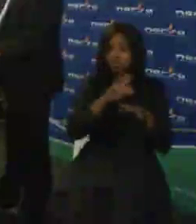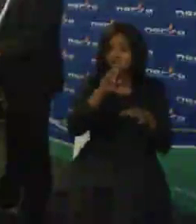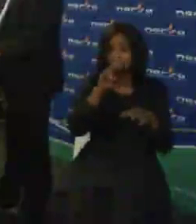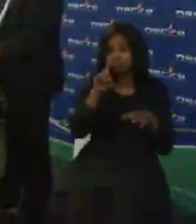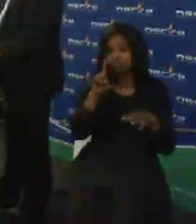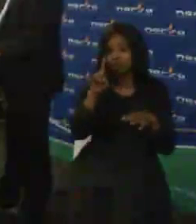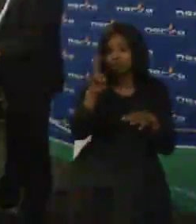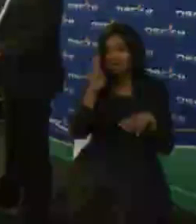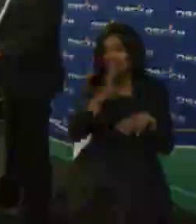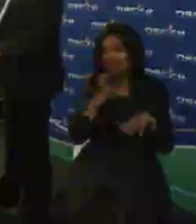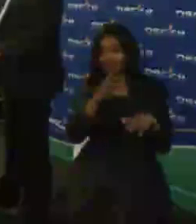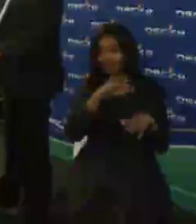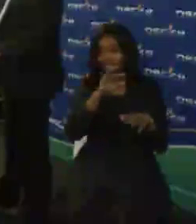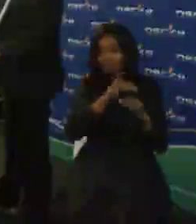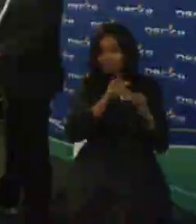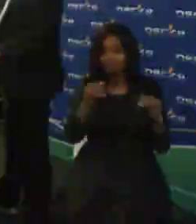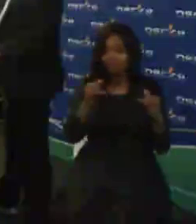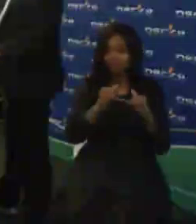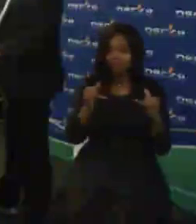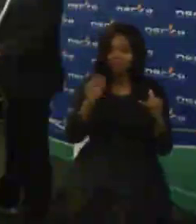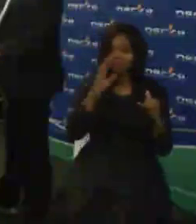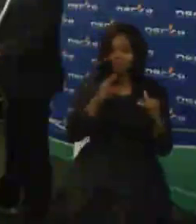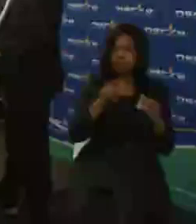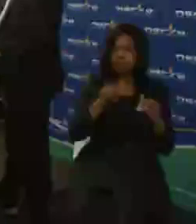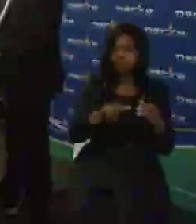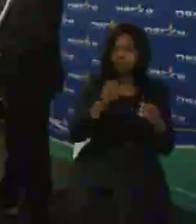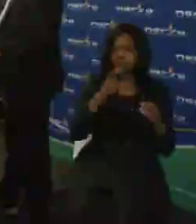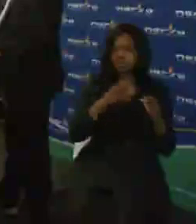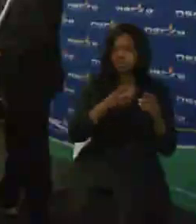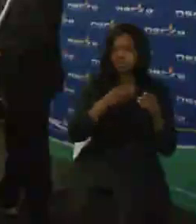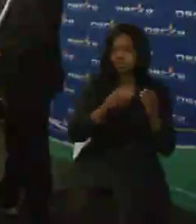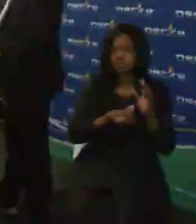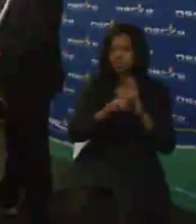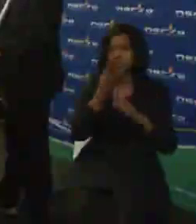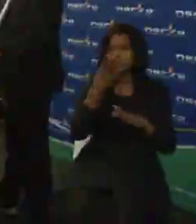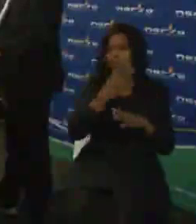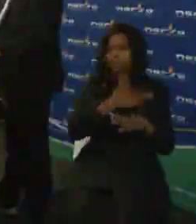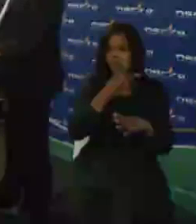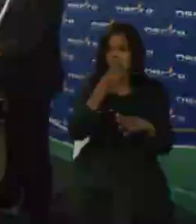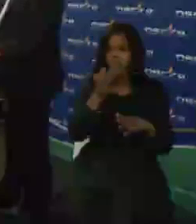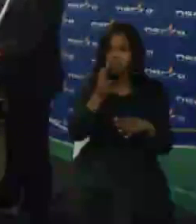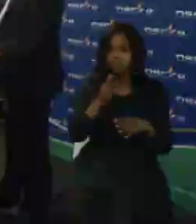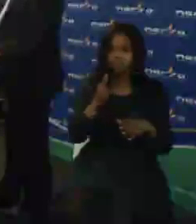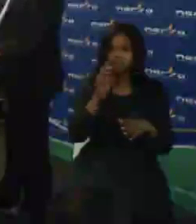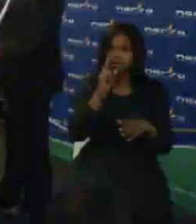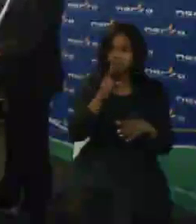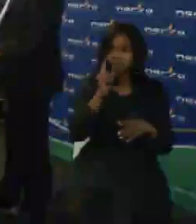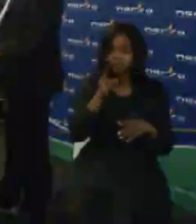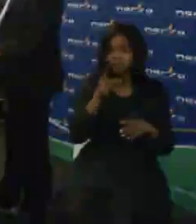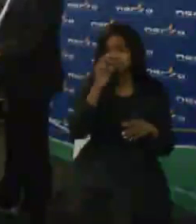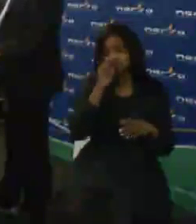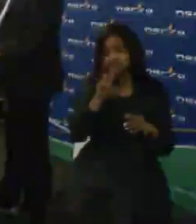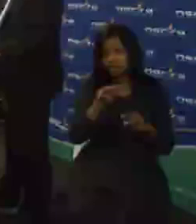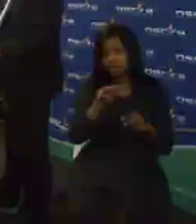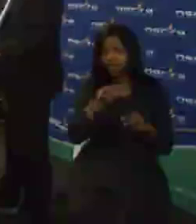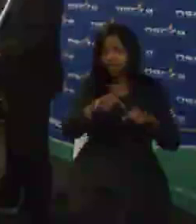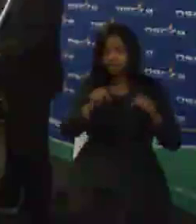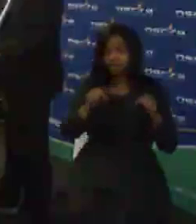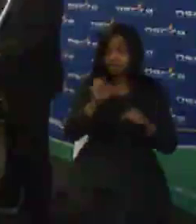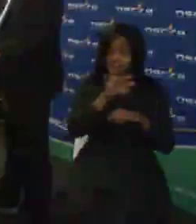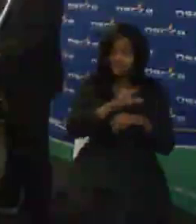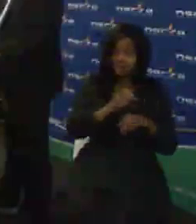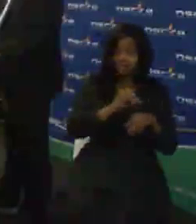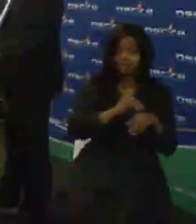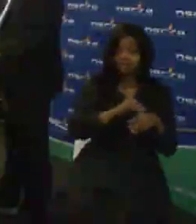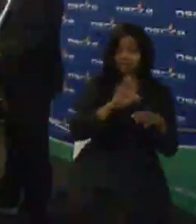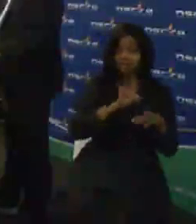billion revenue, the bottom line loss will grow by 20 billion. Now, one has to look, Chairperson, around this issue